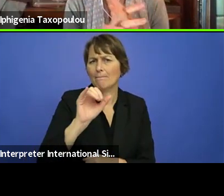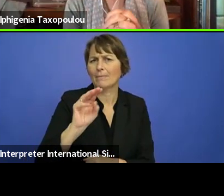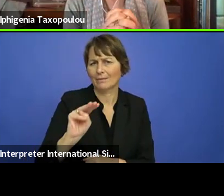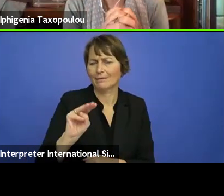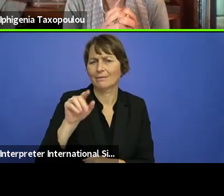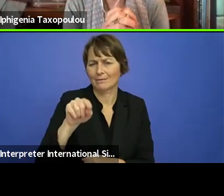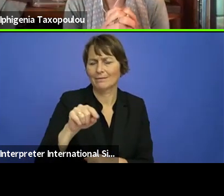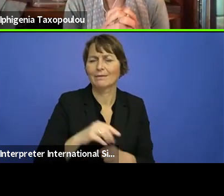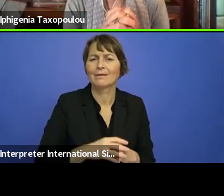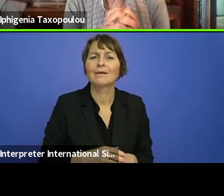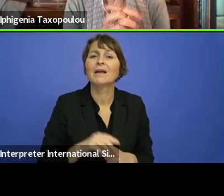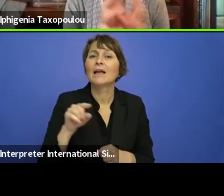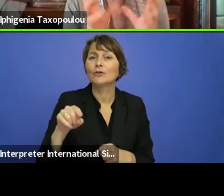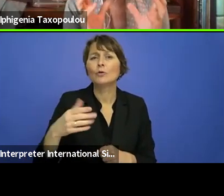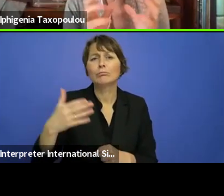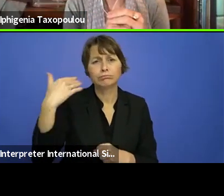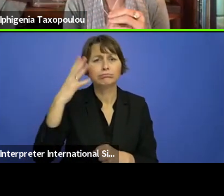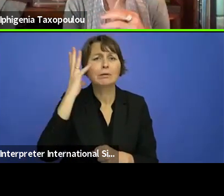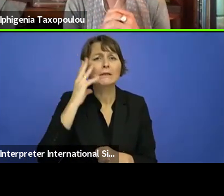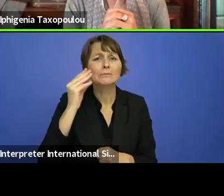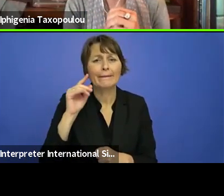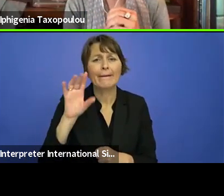are trying to tackle